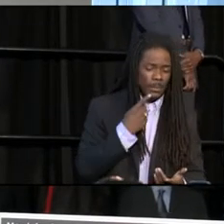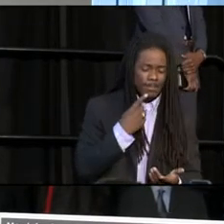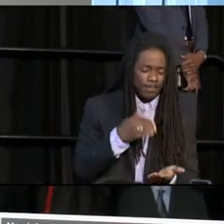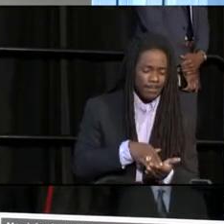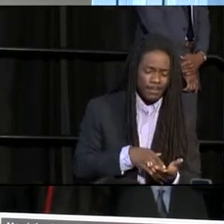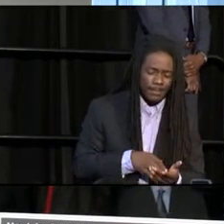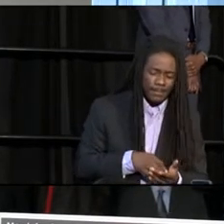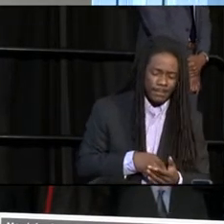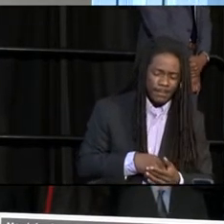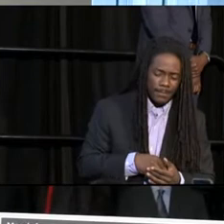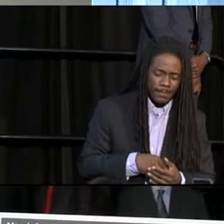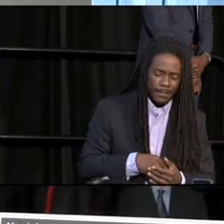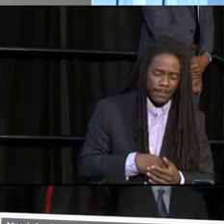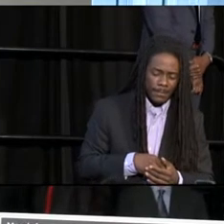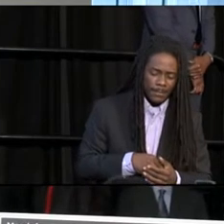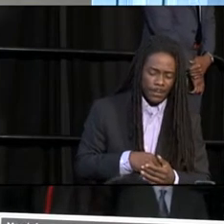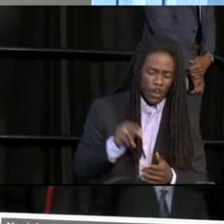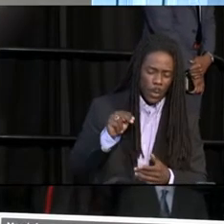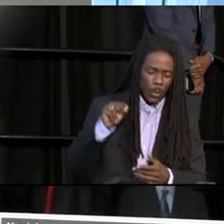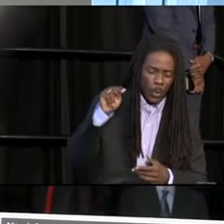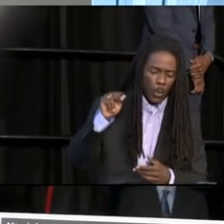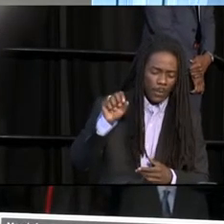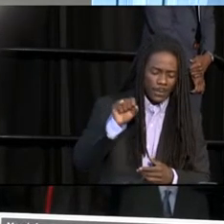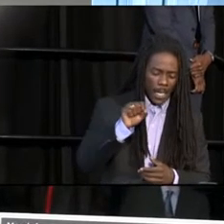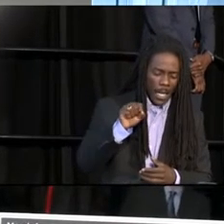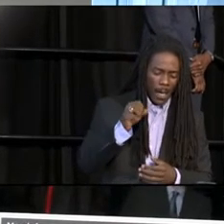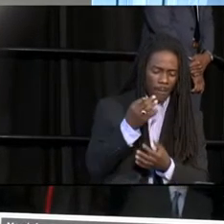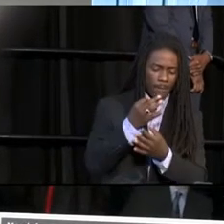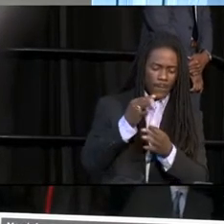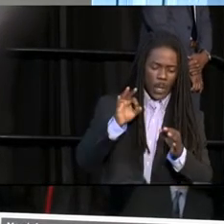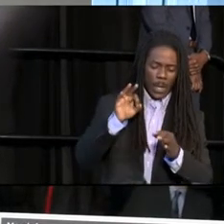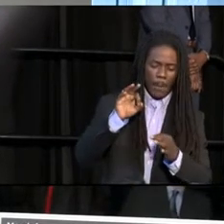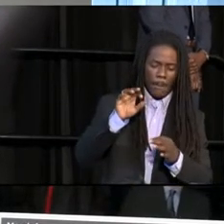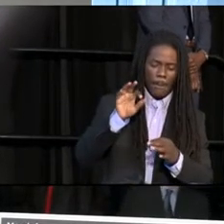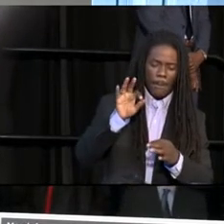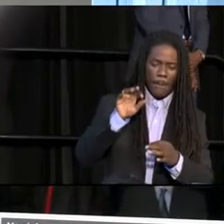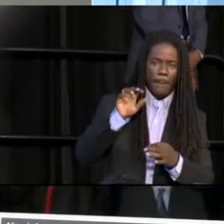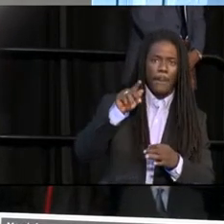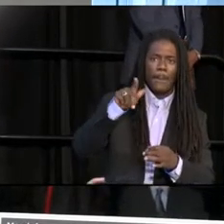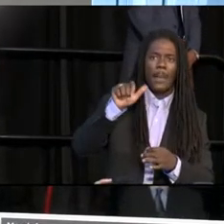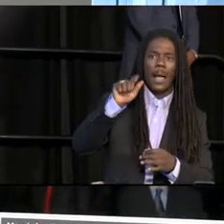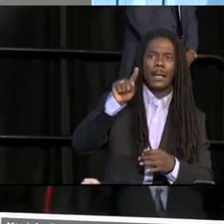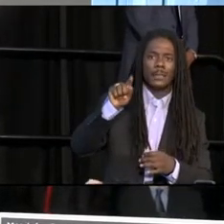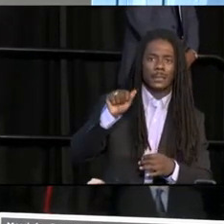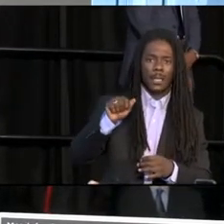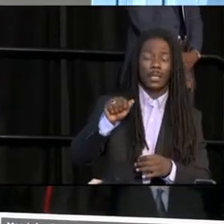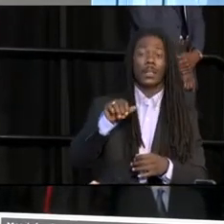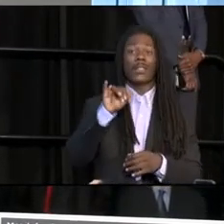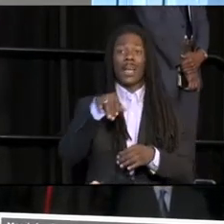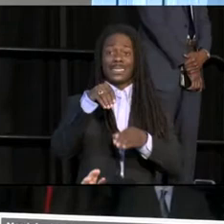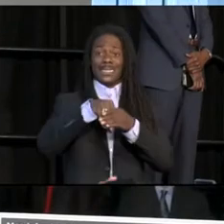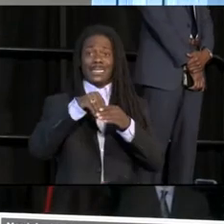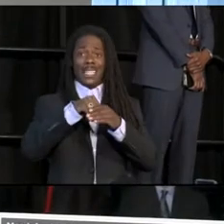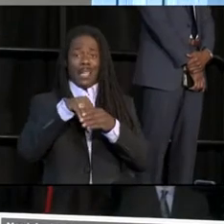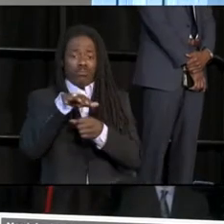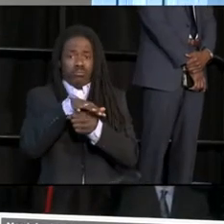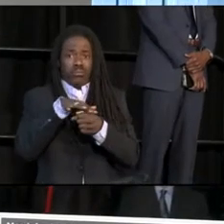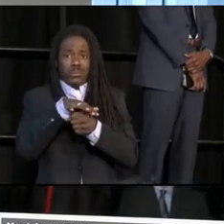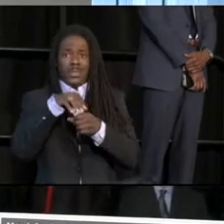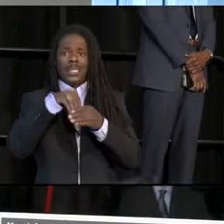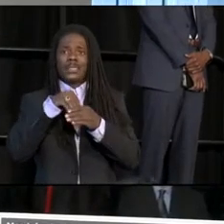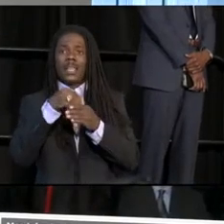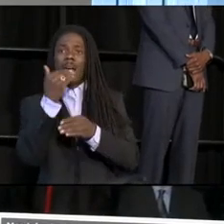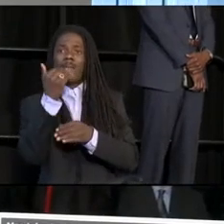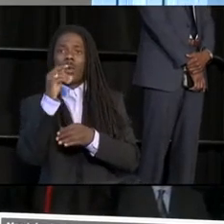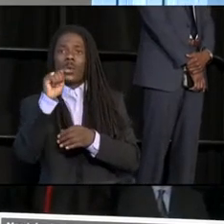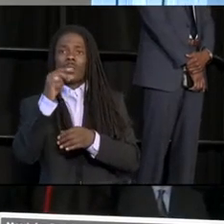now? The north side of Freedom Plaza. Oh, that's inside the area, so you will see that's inside of 14th